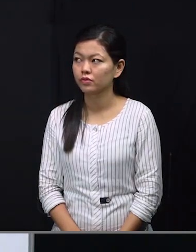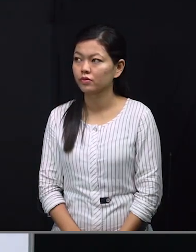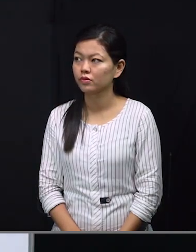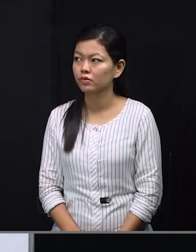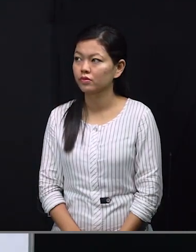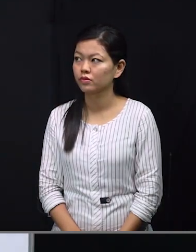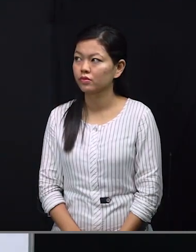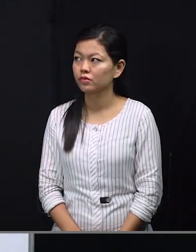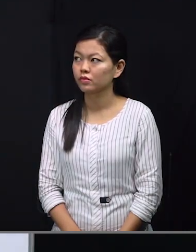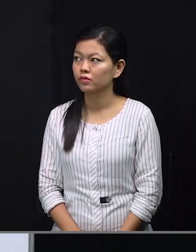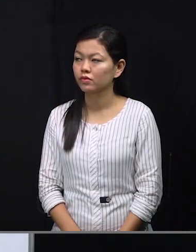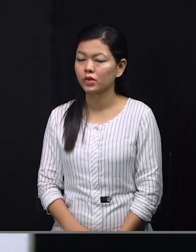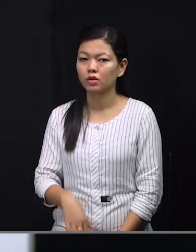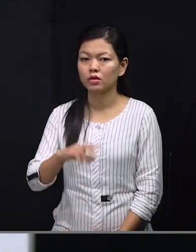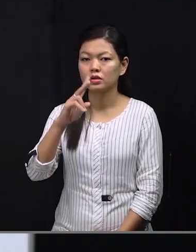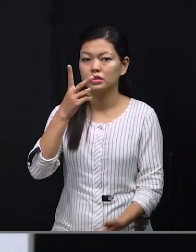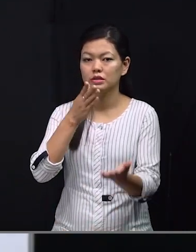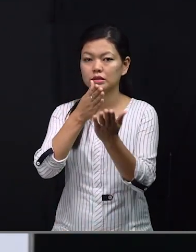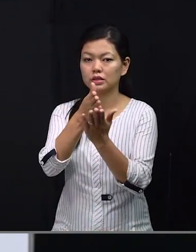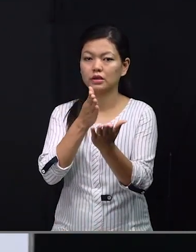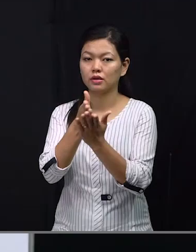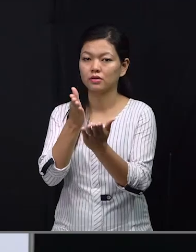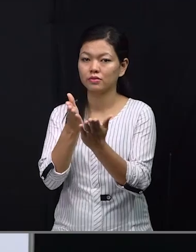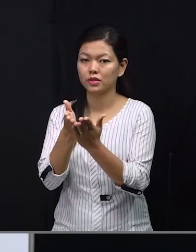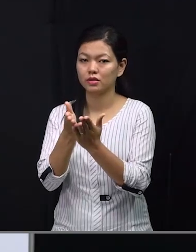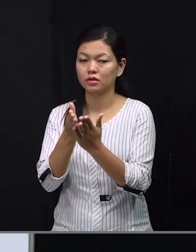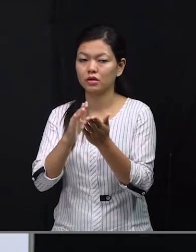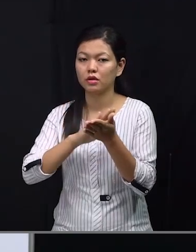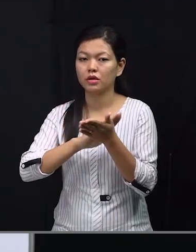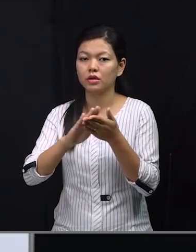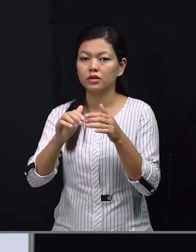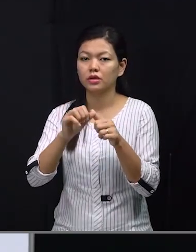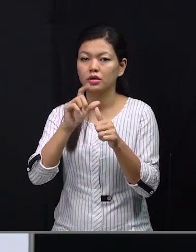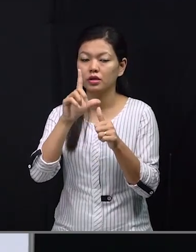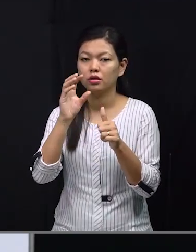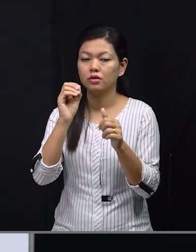So in the second method, we prepare these haloarenes from amines.